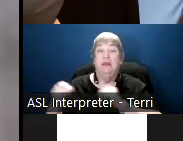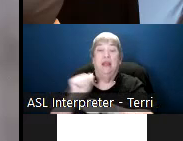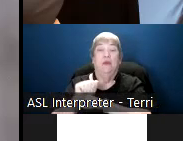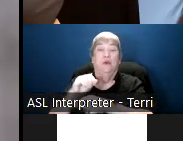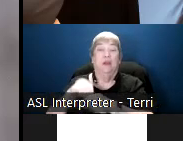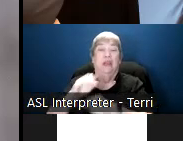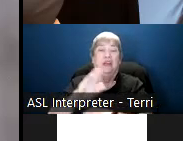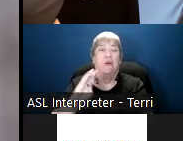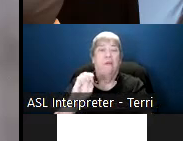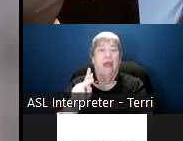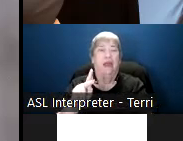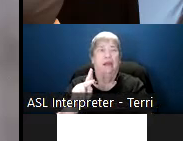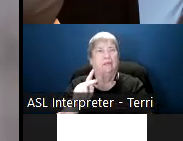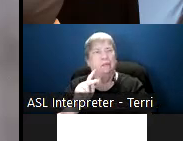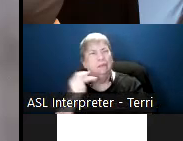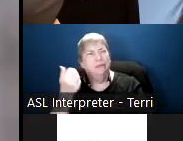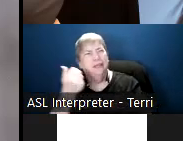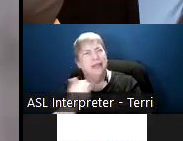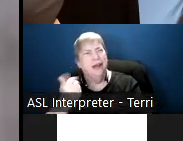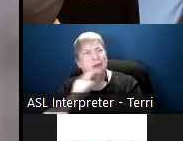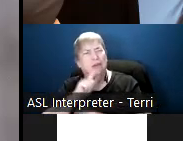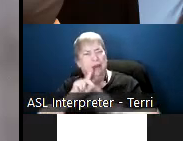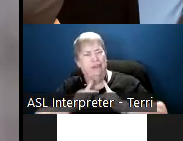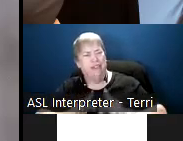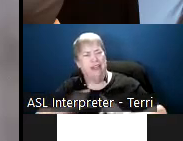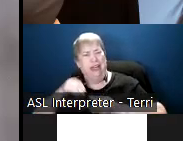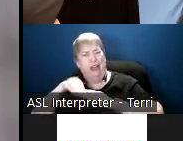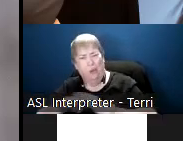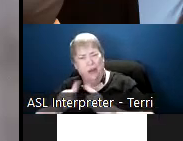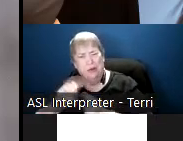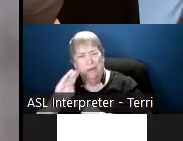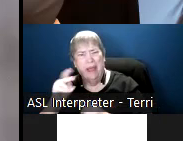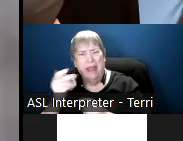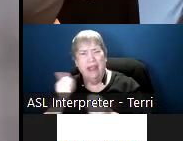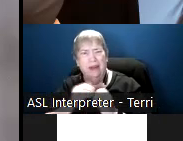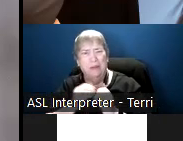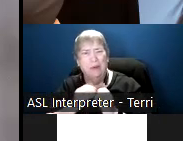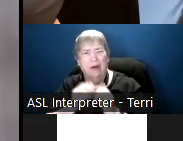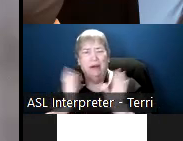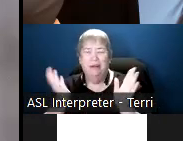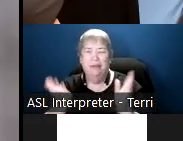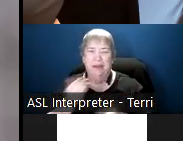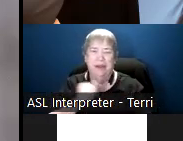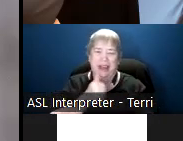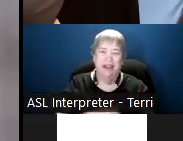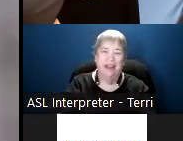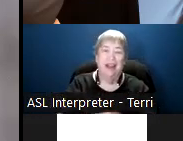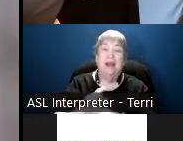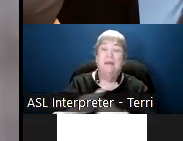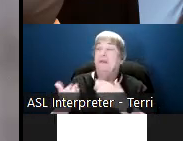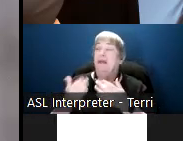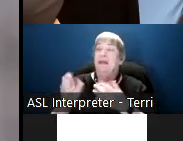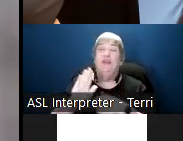list. Or they may work at a restaurant you go to or a coffee shop you go to. They may frequent those places. So